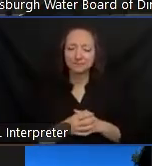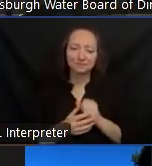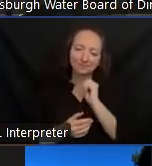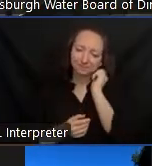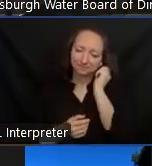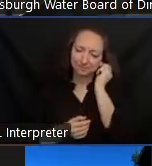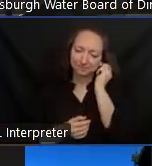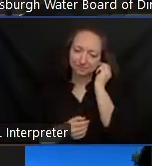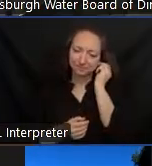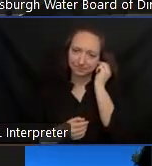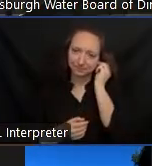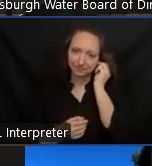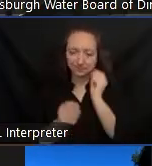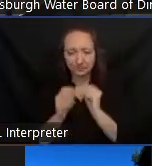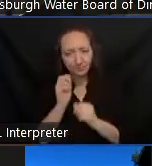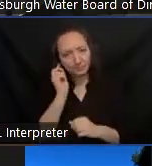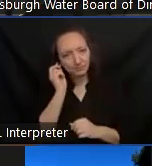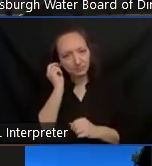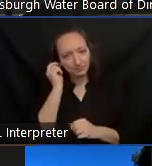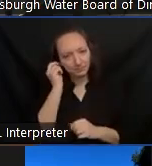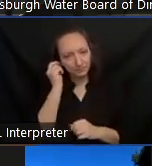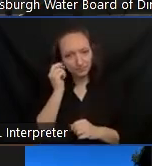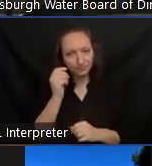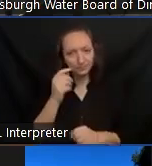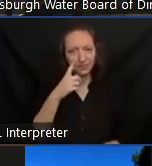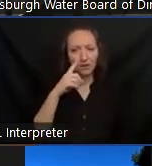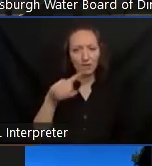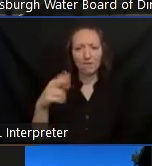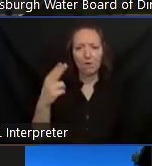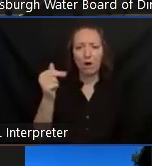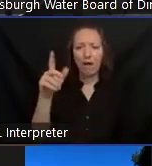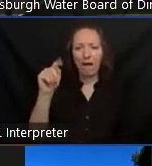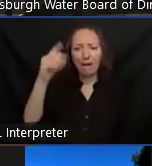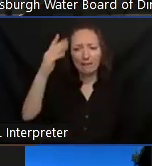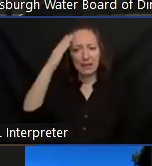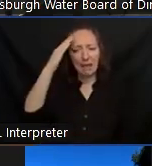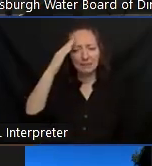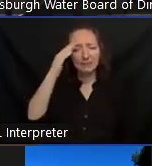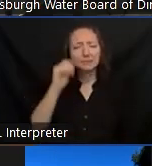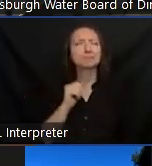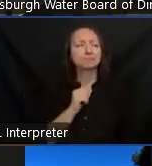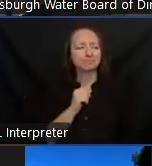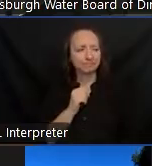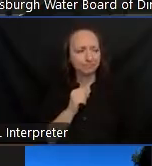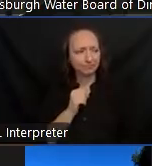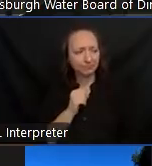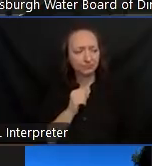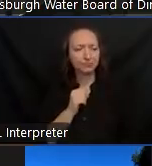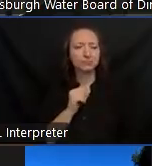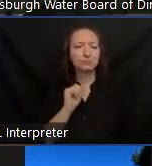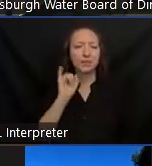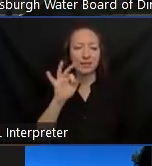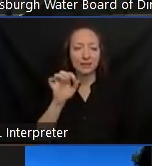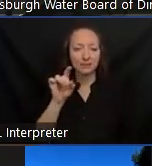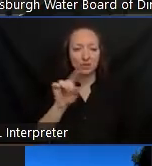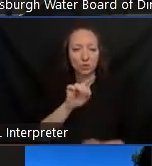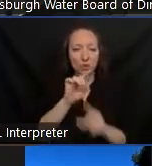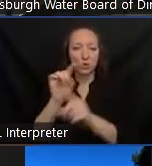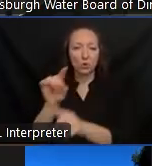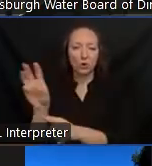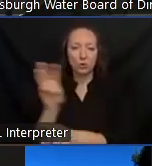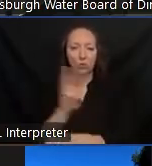So as far as the hat goes, if you're going west on I-80 just before